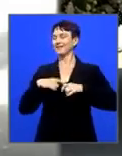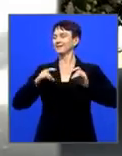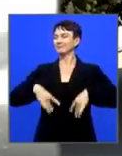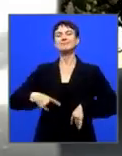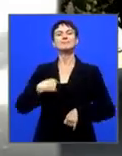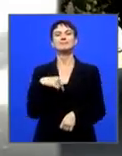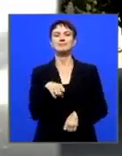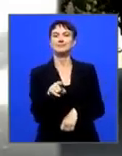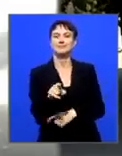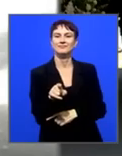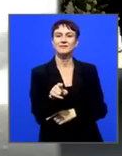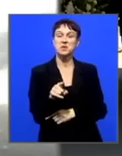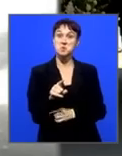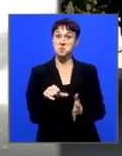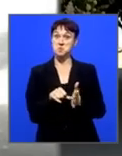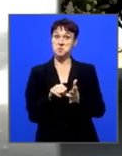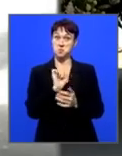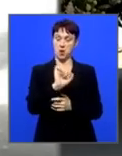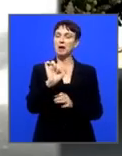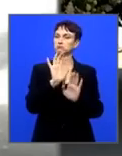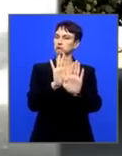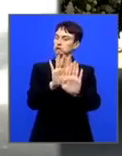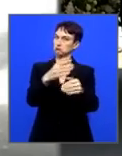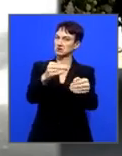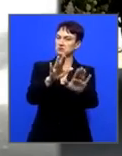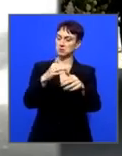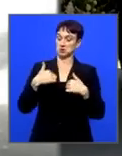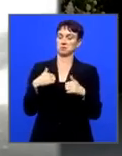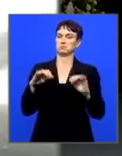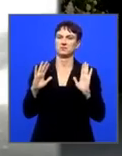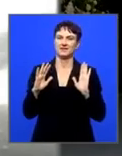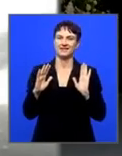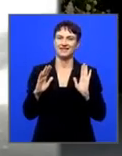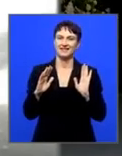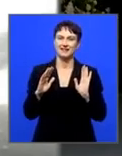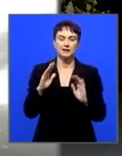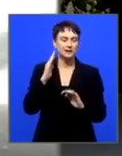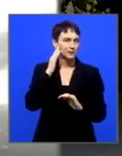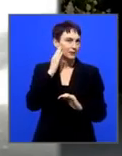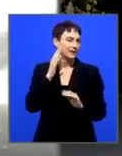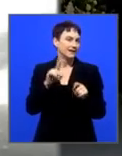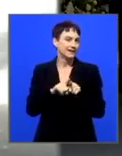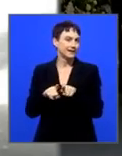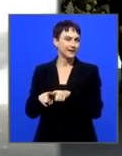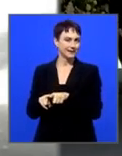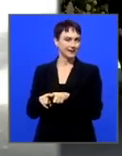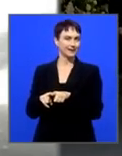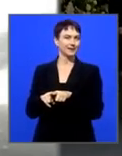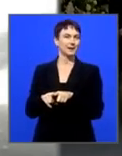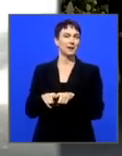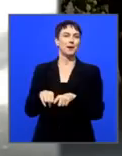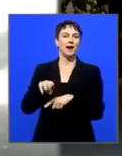occasion belongs to a select group of people. And I remember Jane Hyde was talking about 6 speeches from presidents